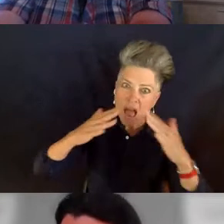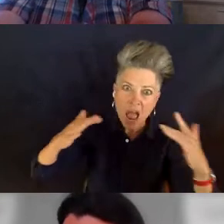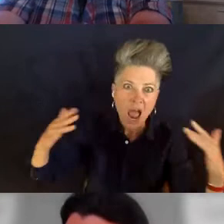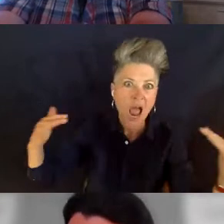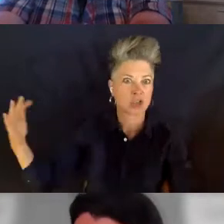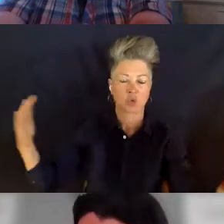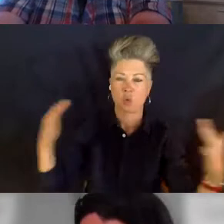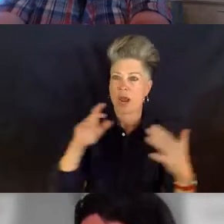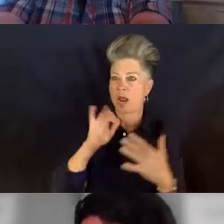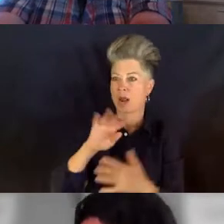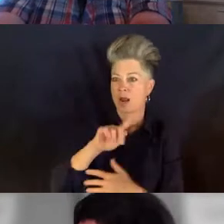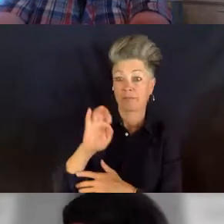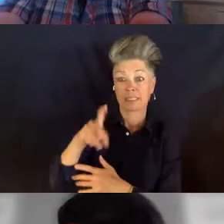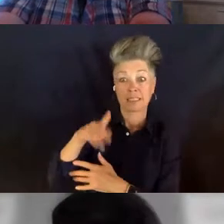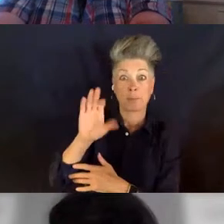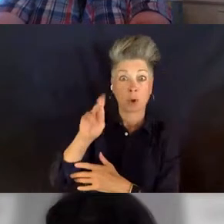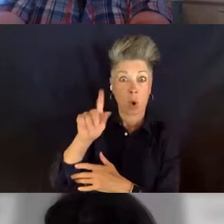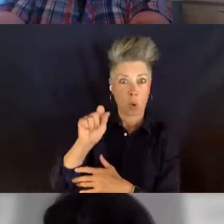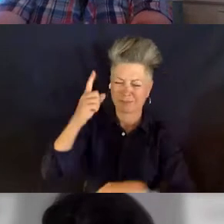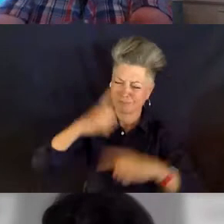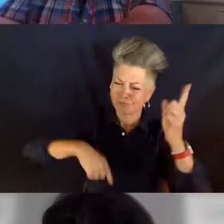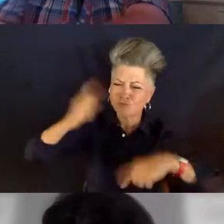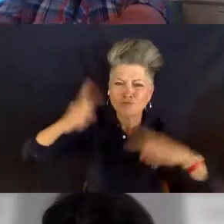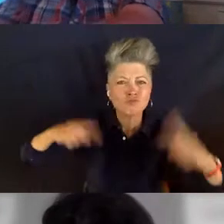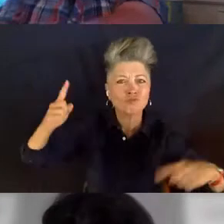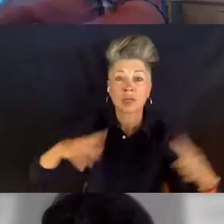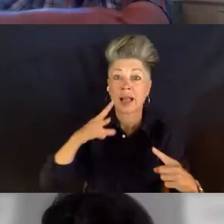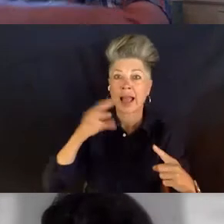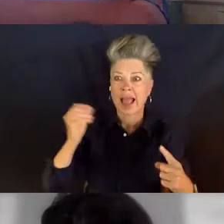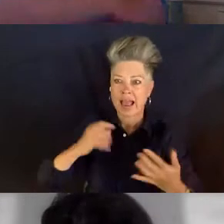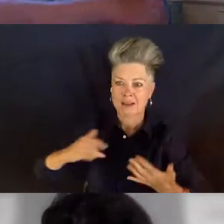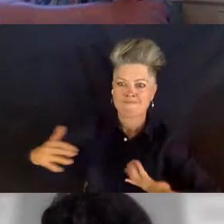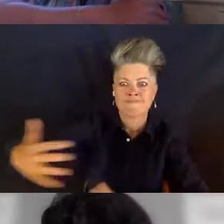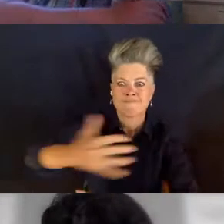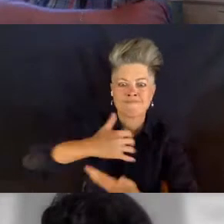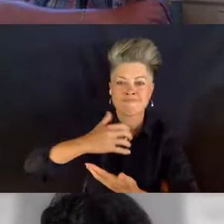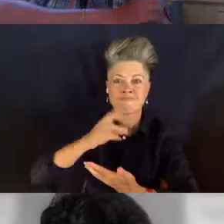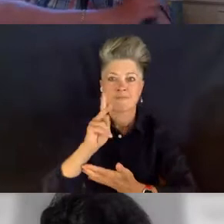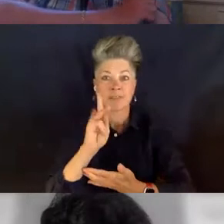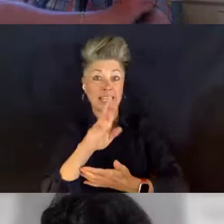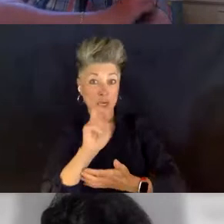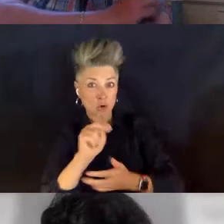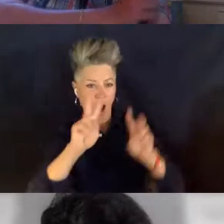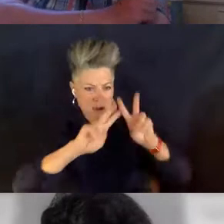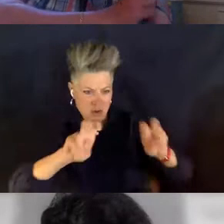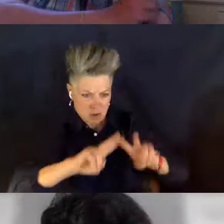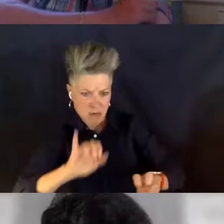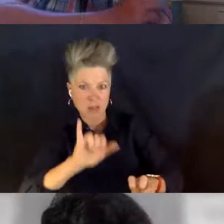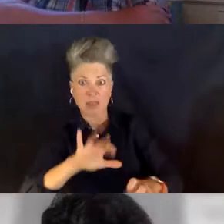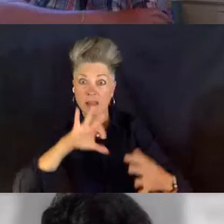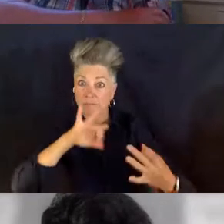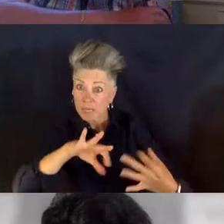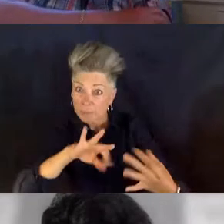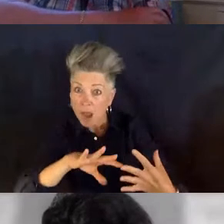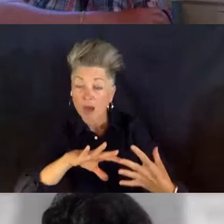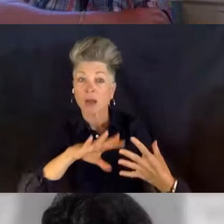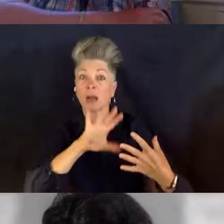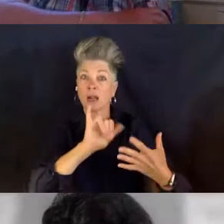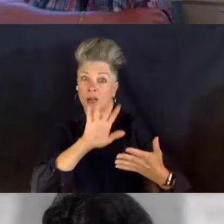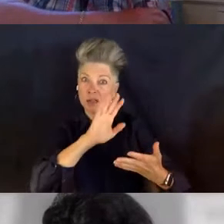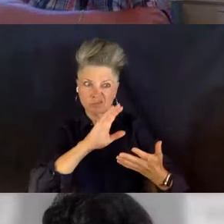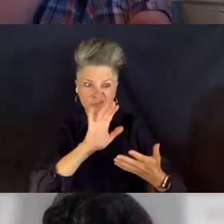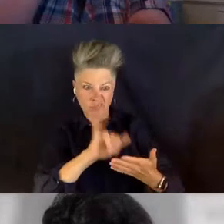codes. And from that, Kiran has taken parts of that feedback on